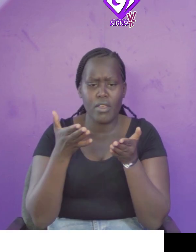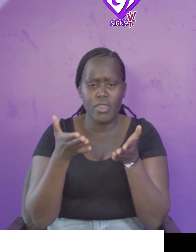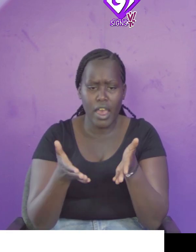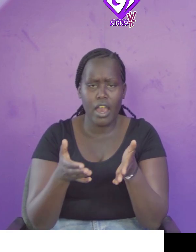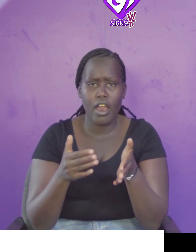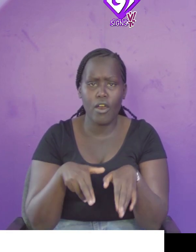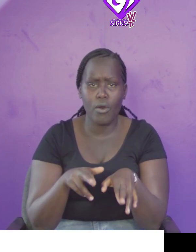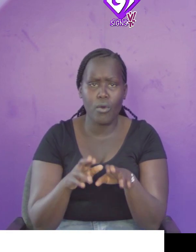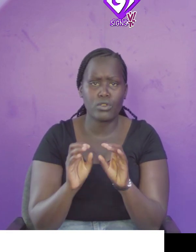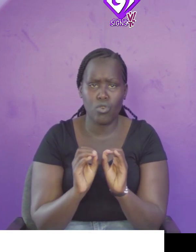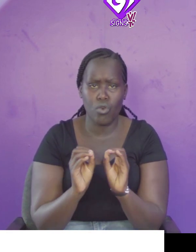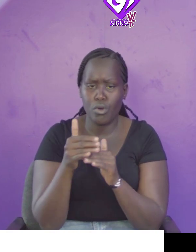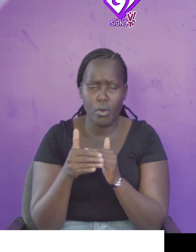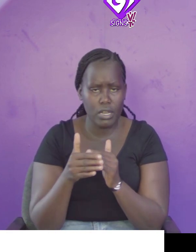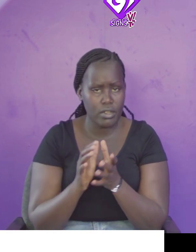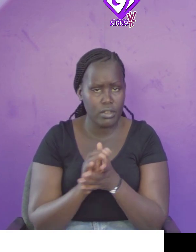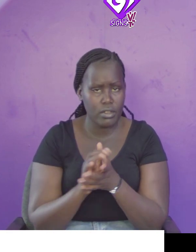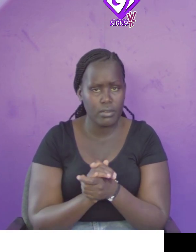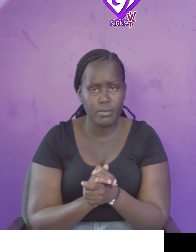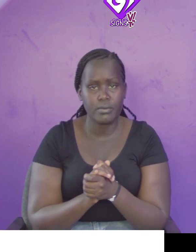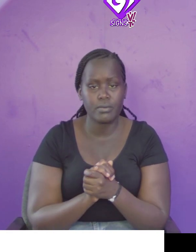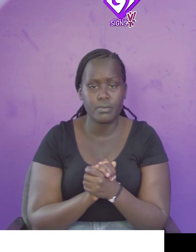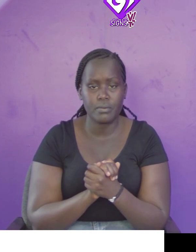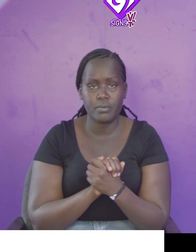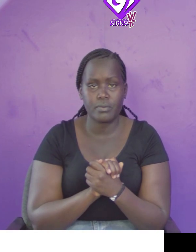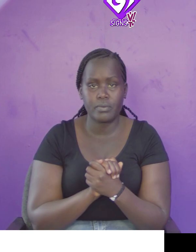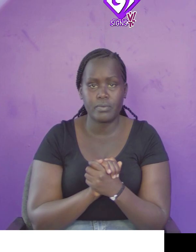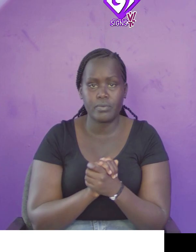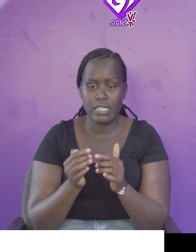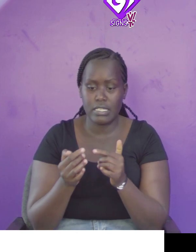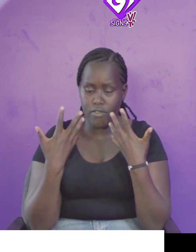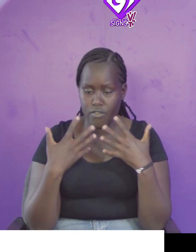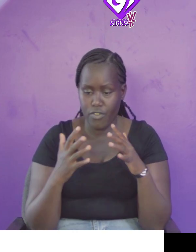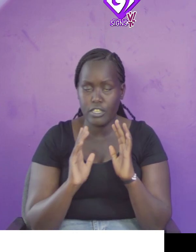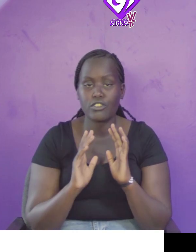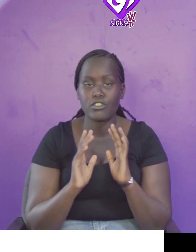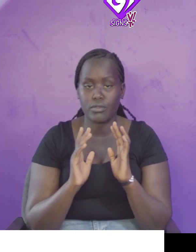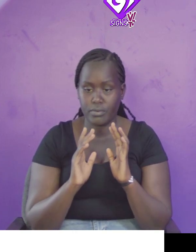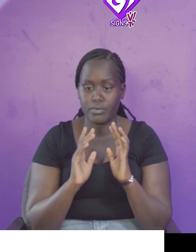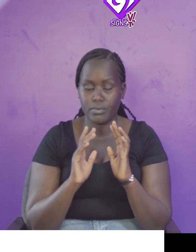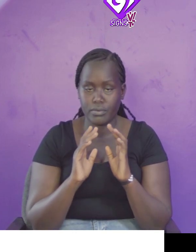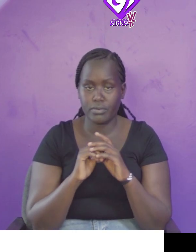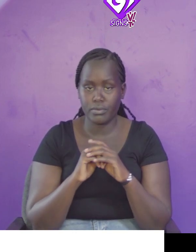in Kenya to be built? As I come to the conclusion,